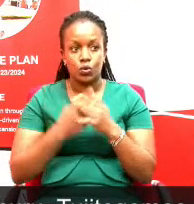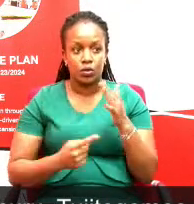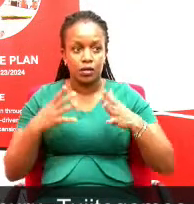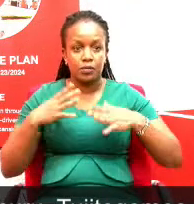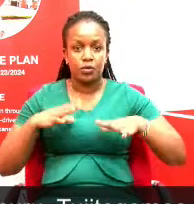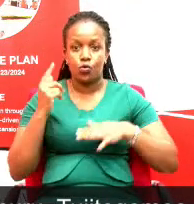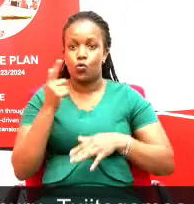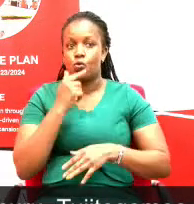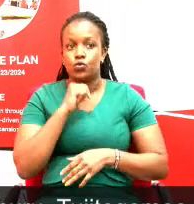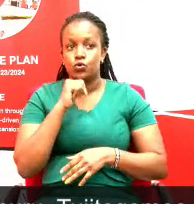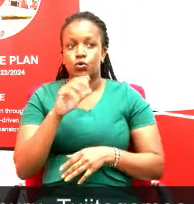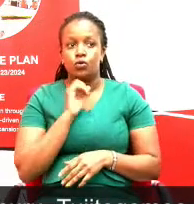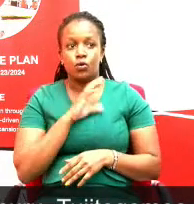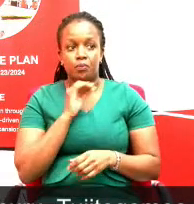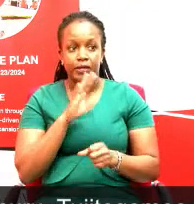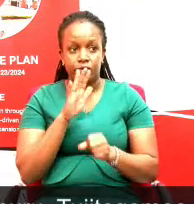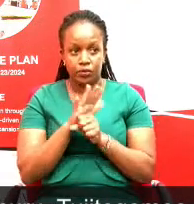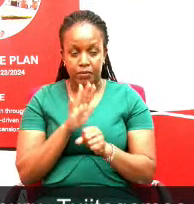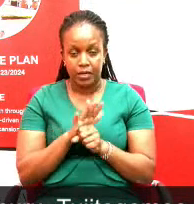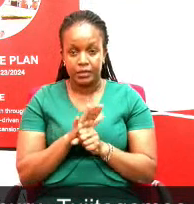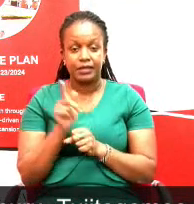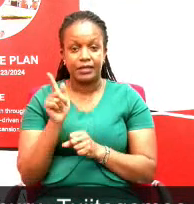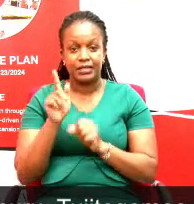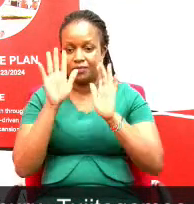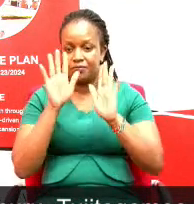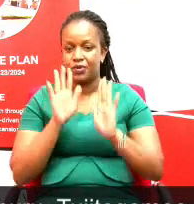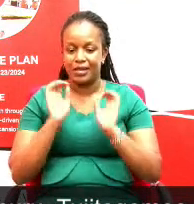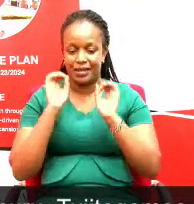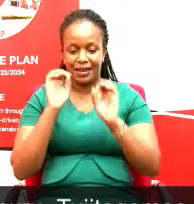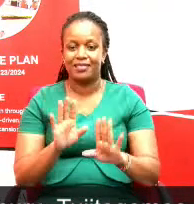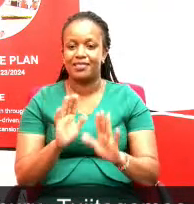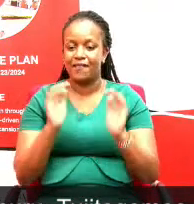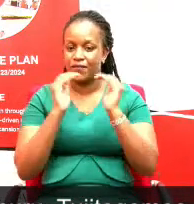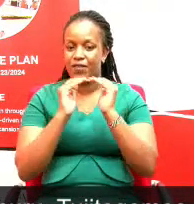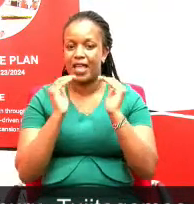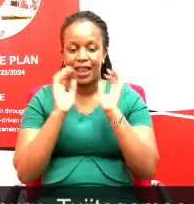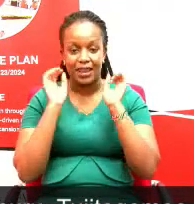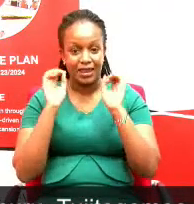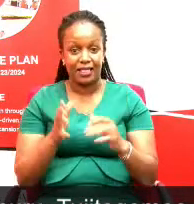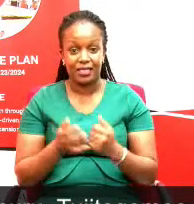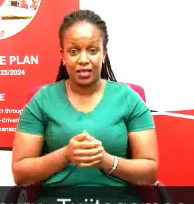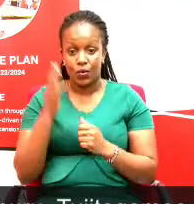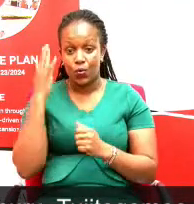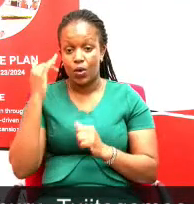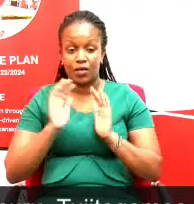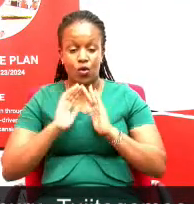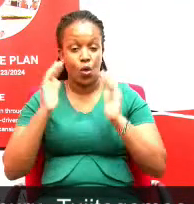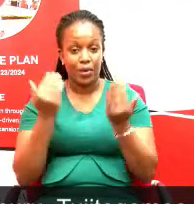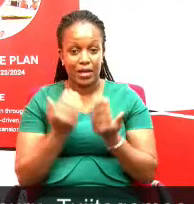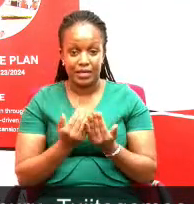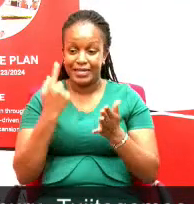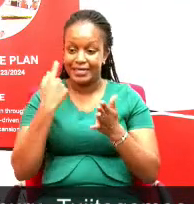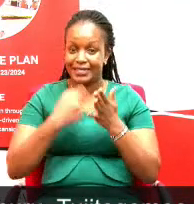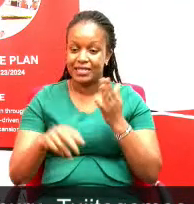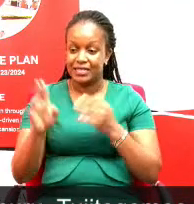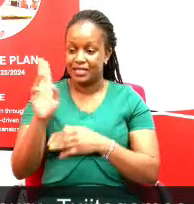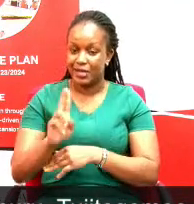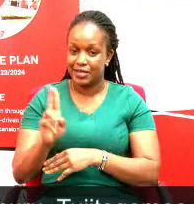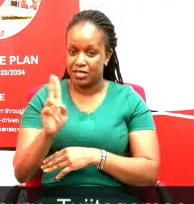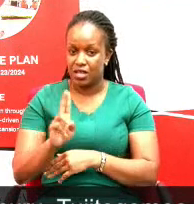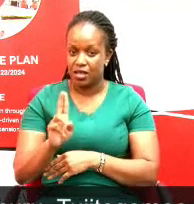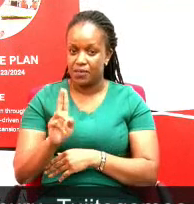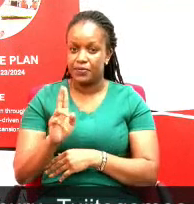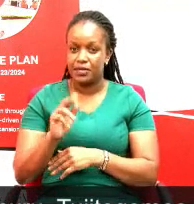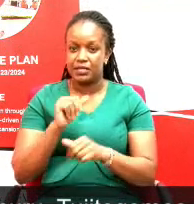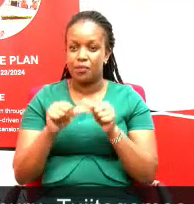complain too much. This is not necessary. This is not fair. Because globally, tax expenditure is at an